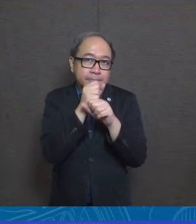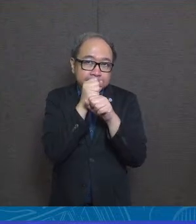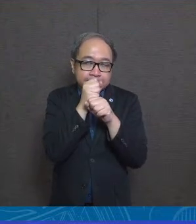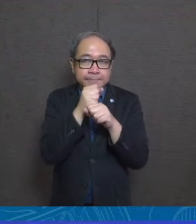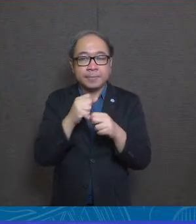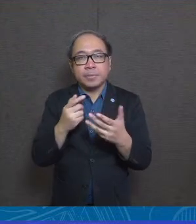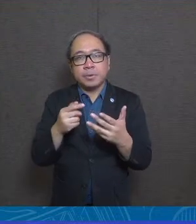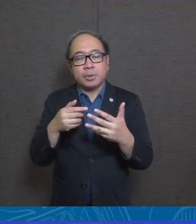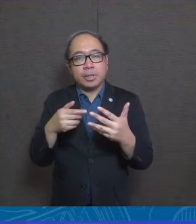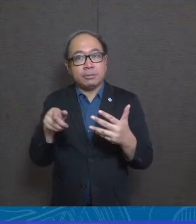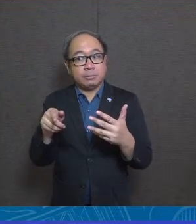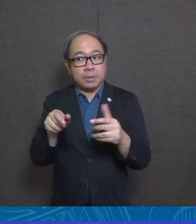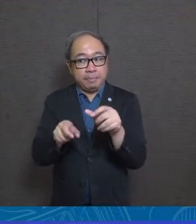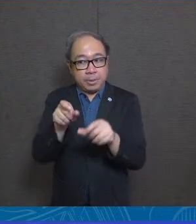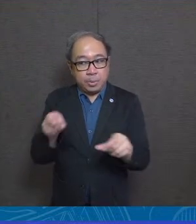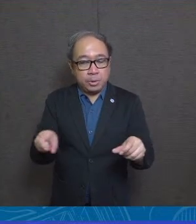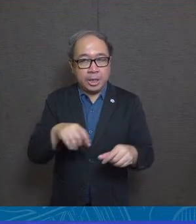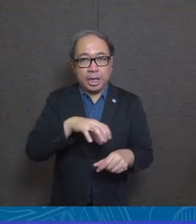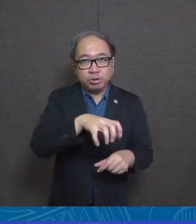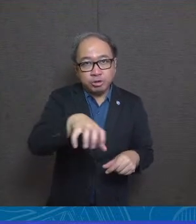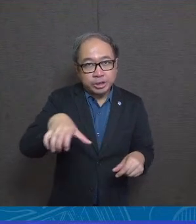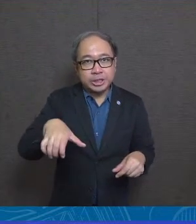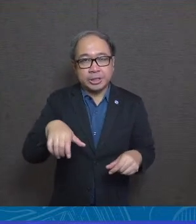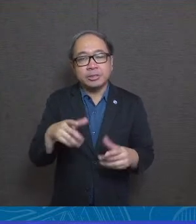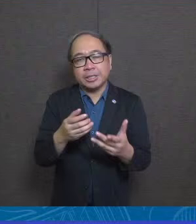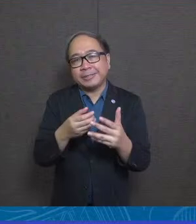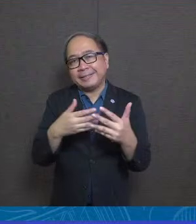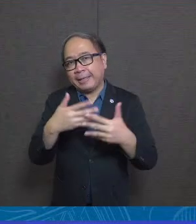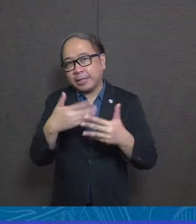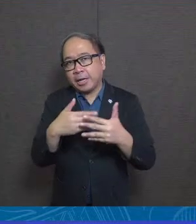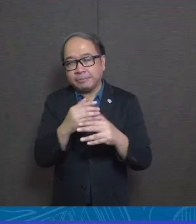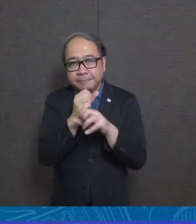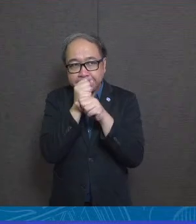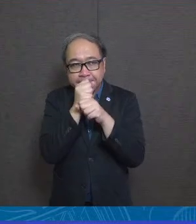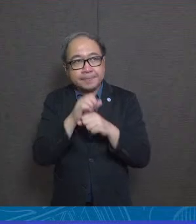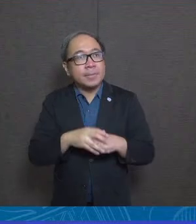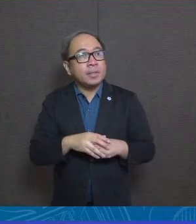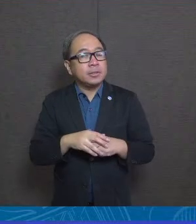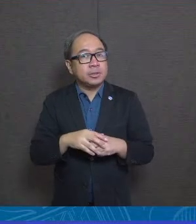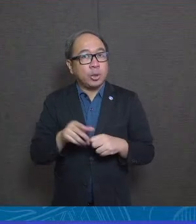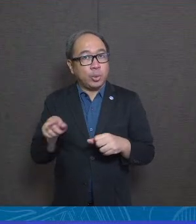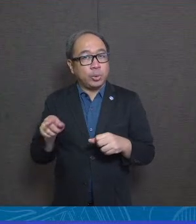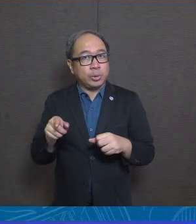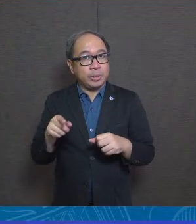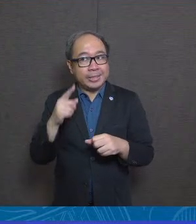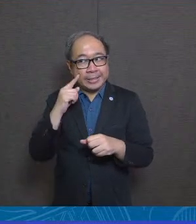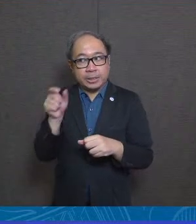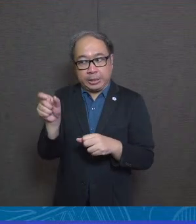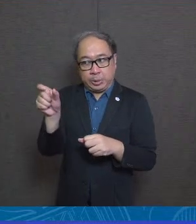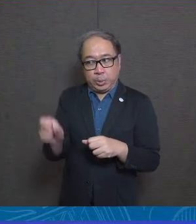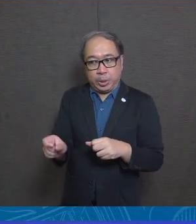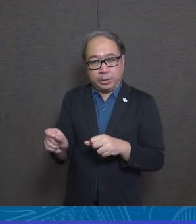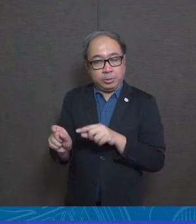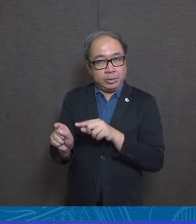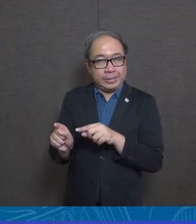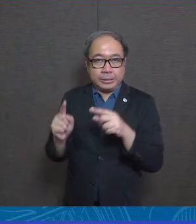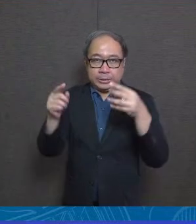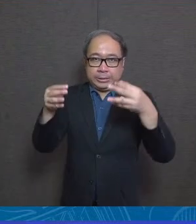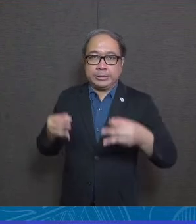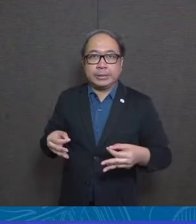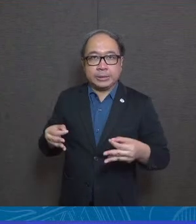and countries. Human oversight and determination. So at the end, it's human who decides if this is